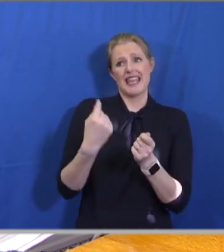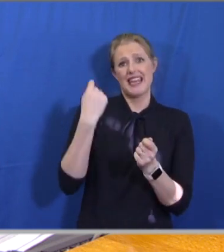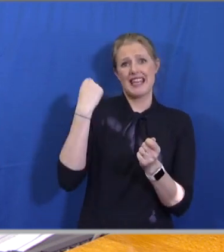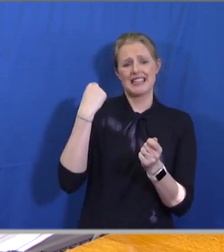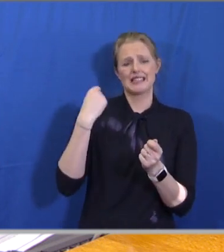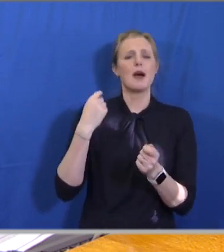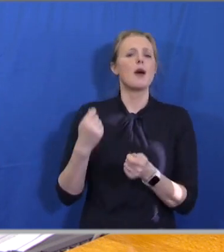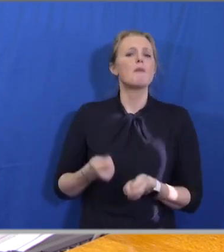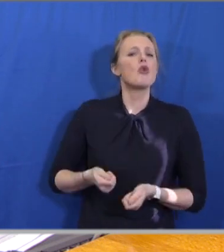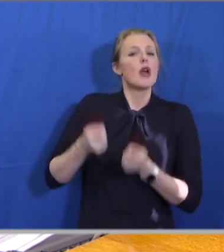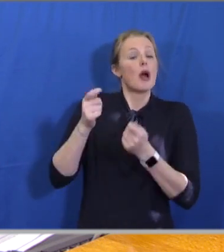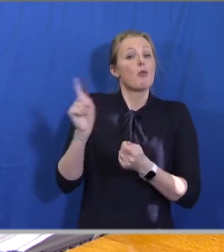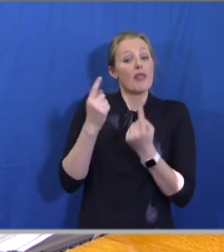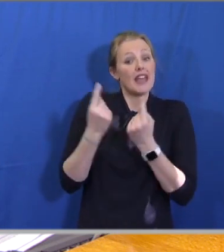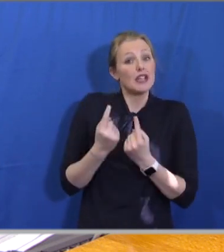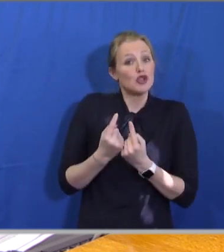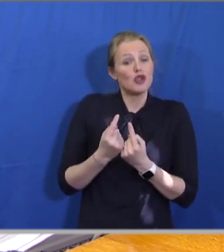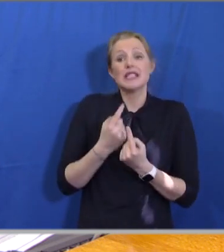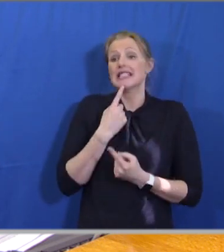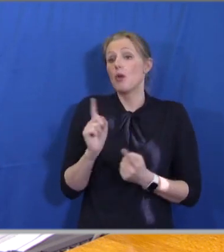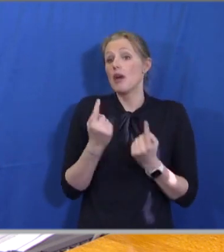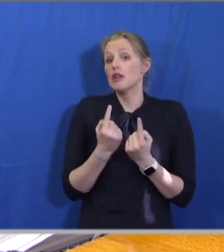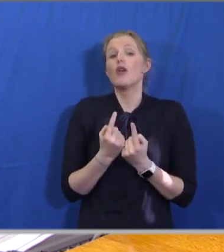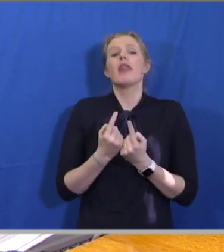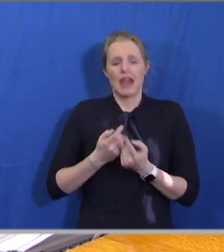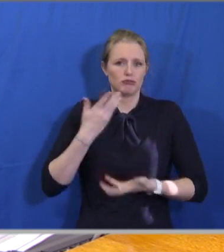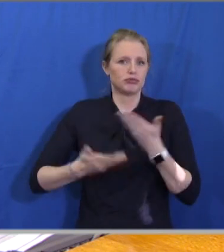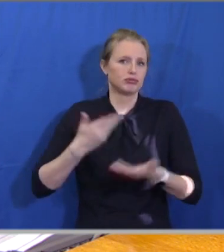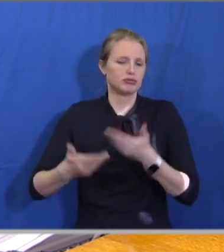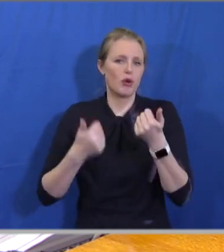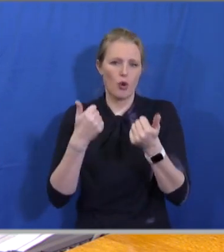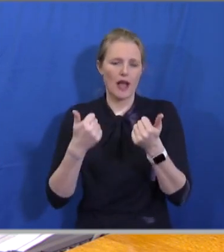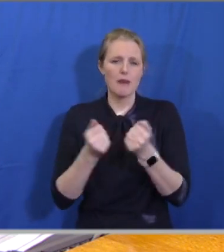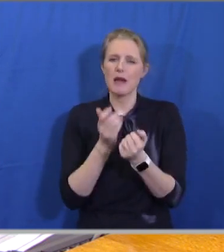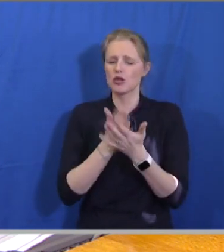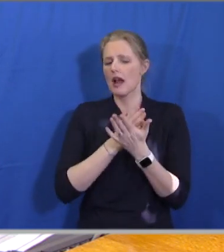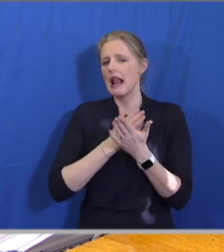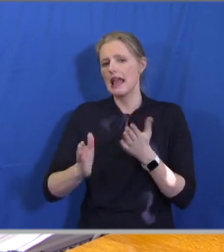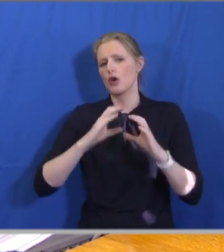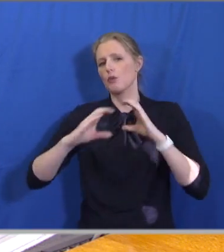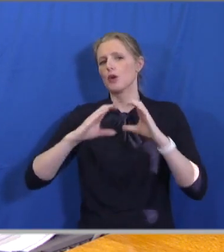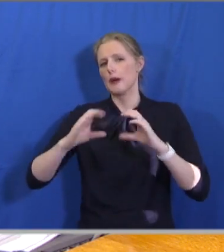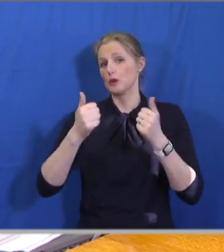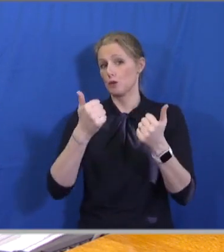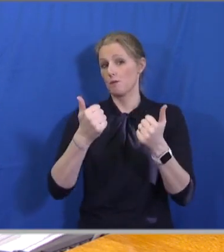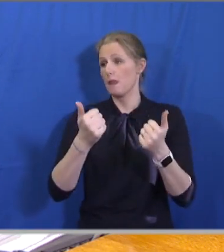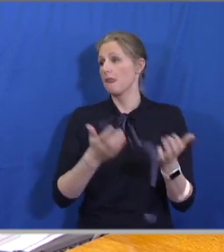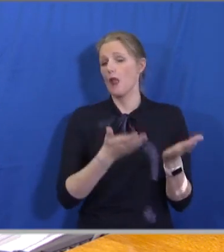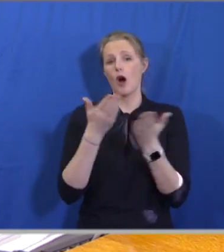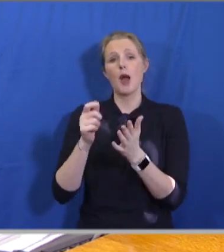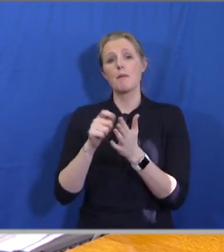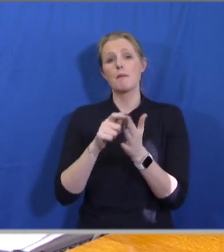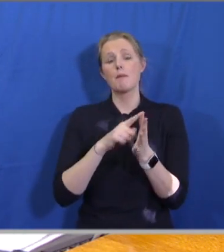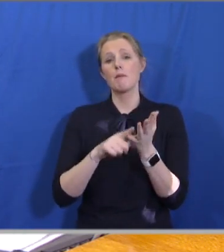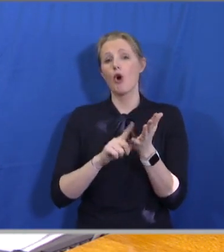indicate that, and if you're picking that up as part of another member's questions. But for now, I'm going to go to Paula,